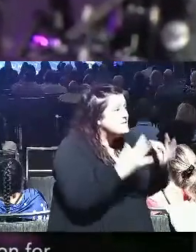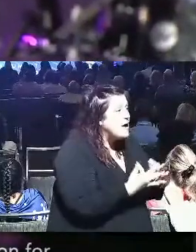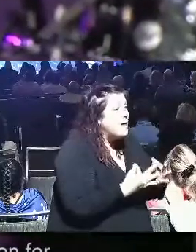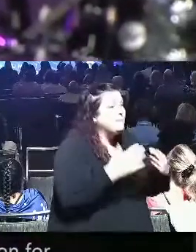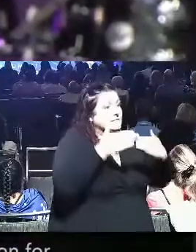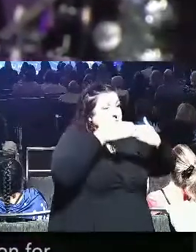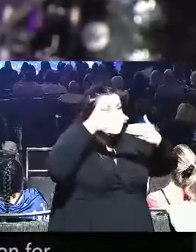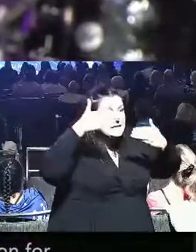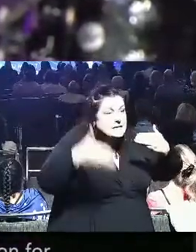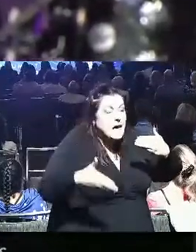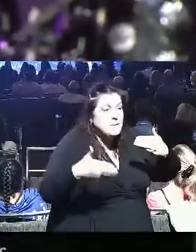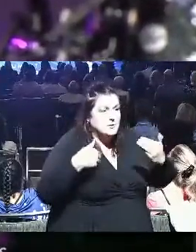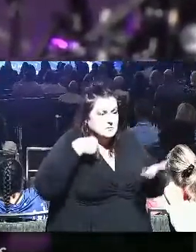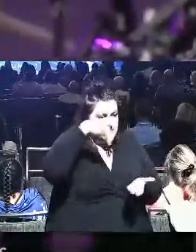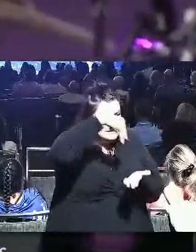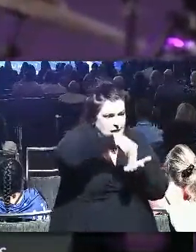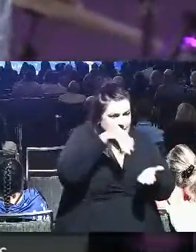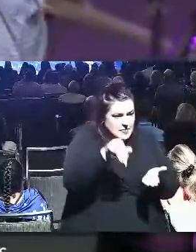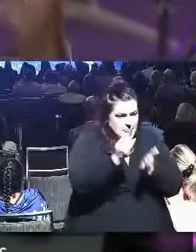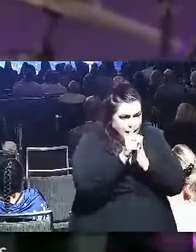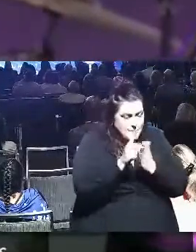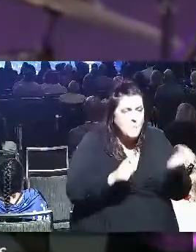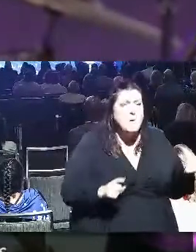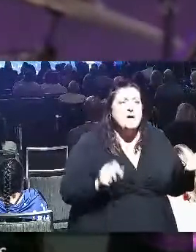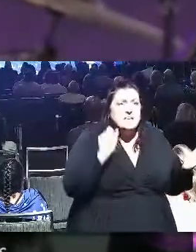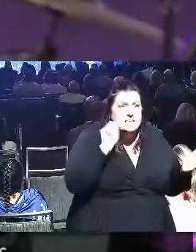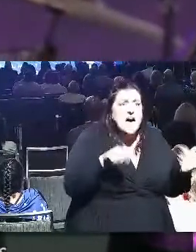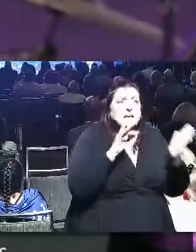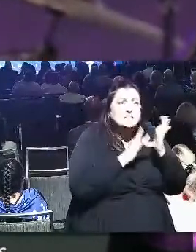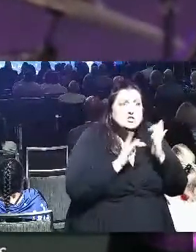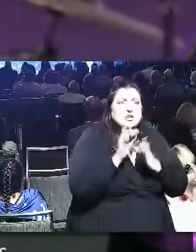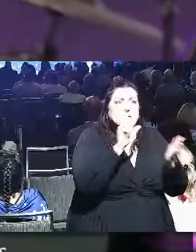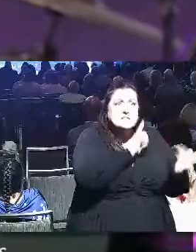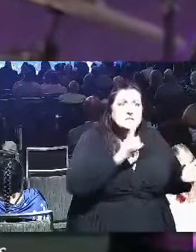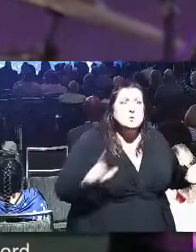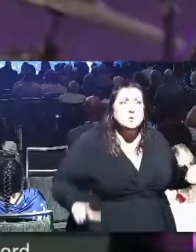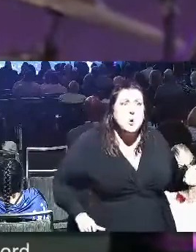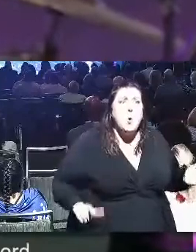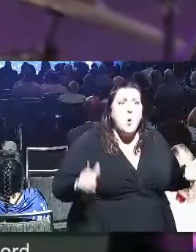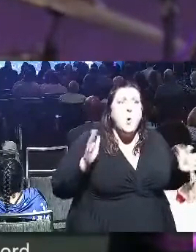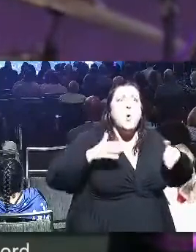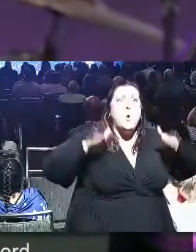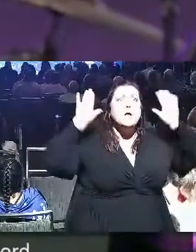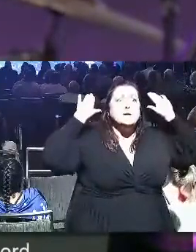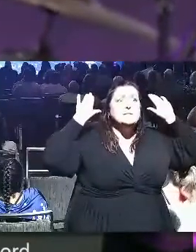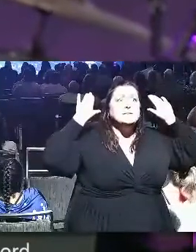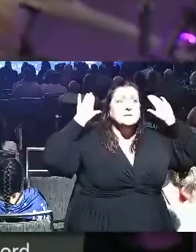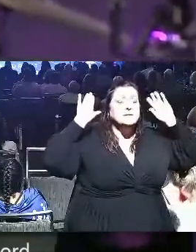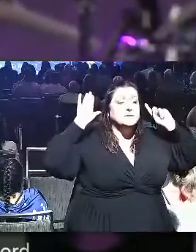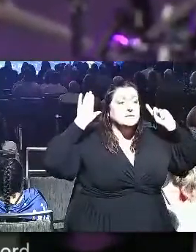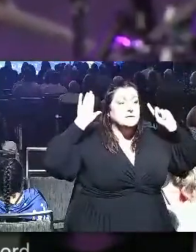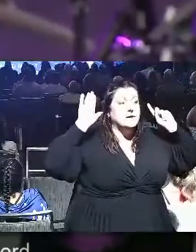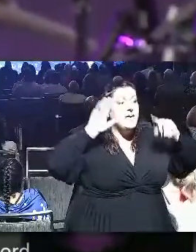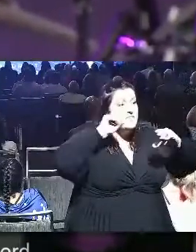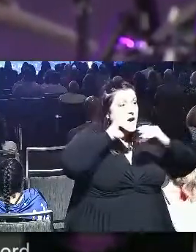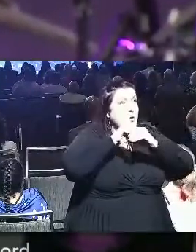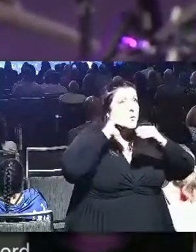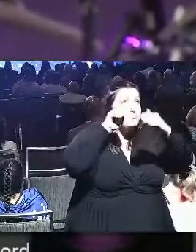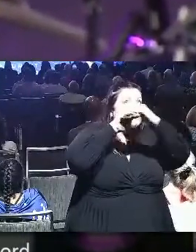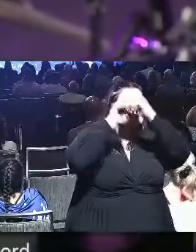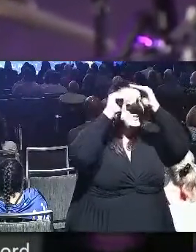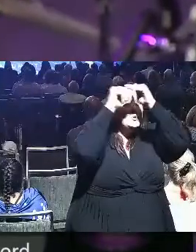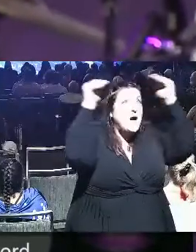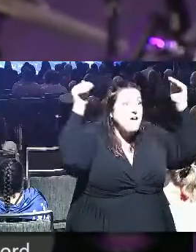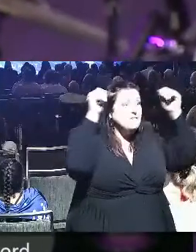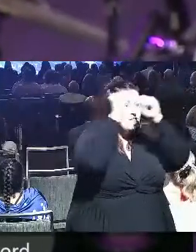they're standing there in this moment going, Jesus is Lord, and they will one day enter eternity, vision fulfilled.